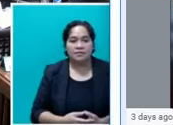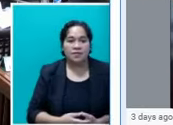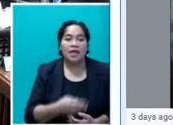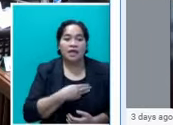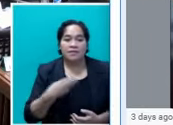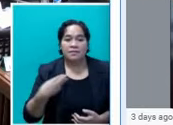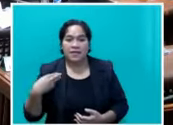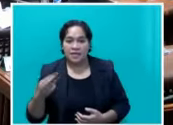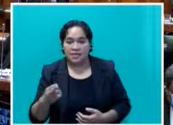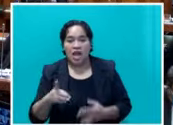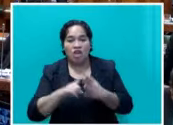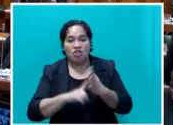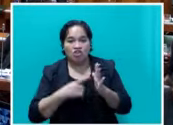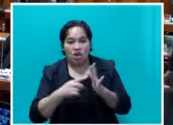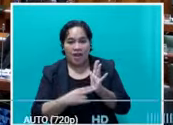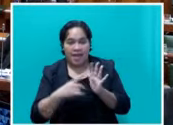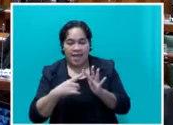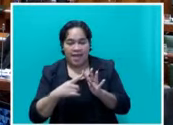Chone Usumate. You have the floor.